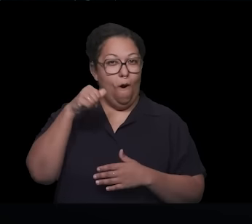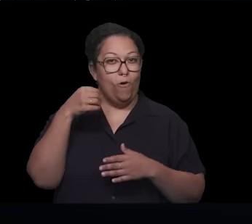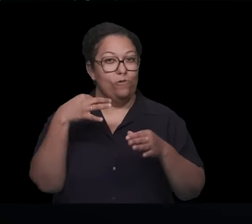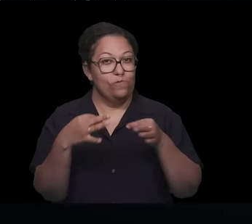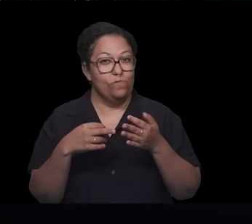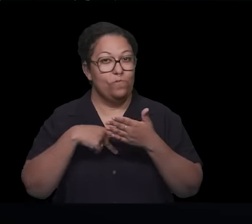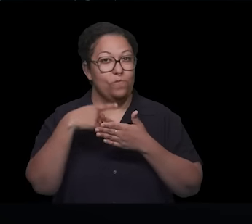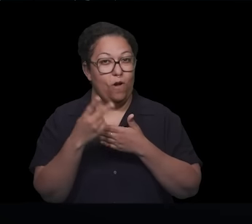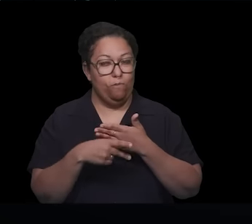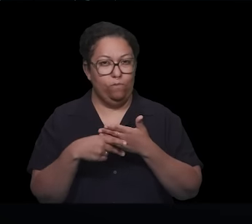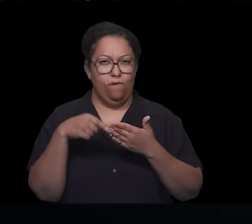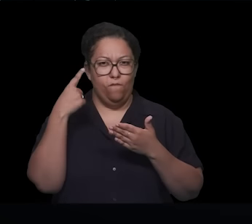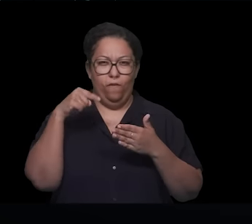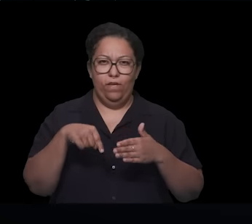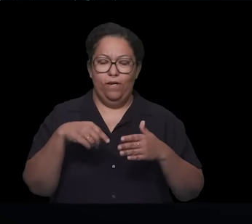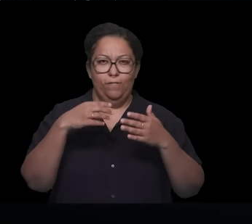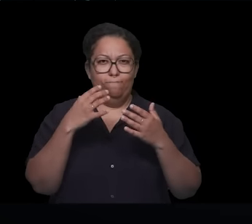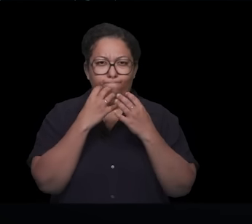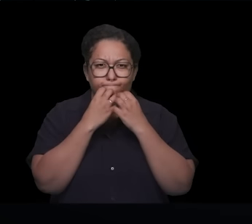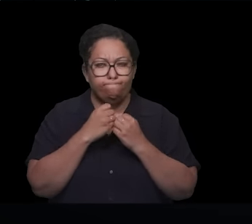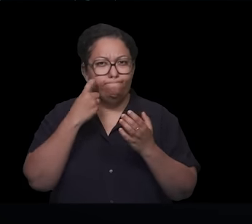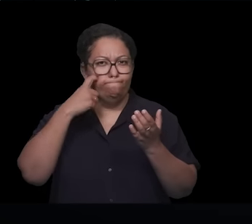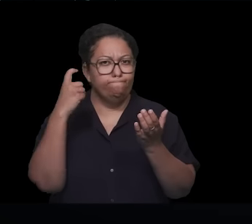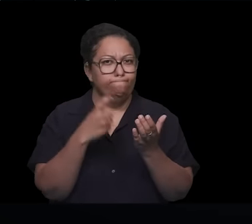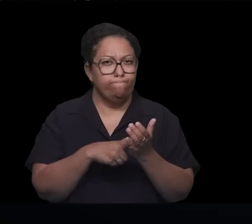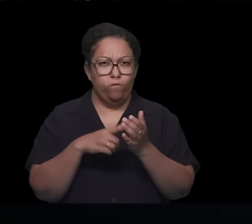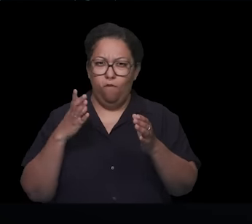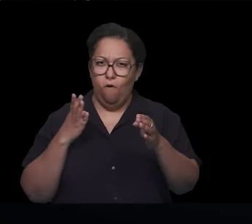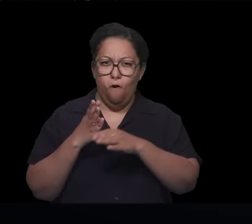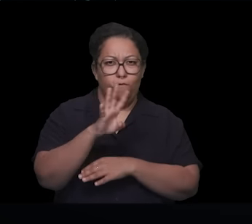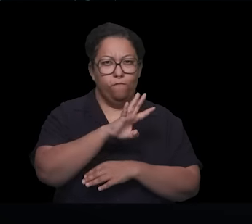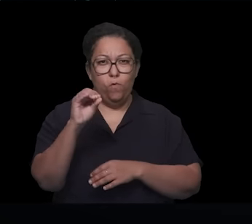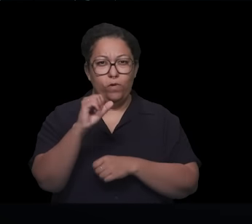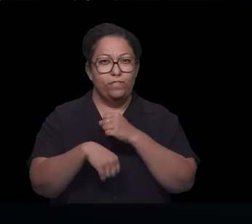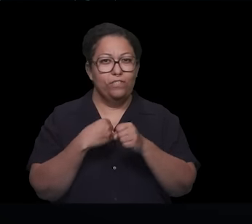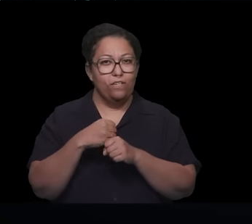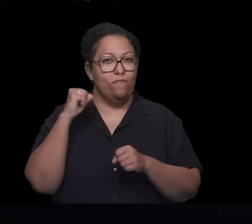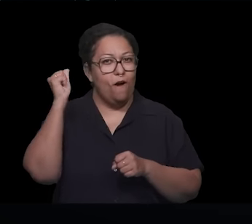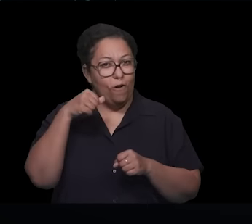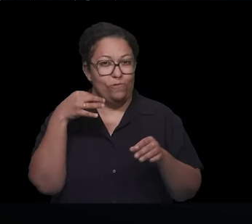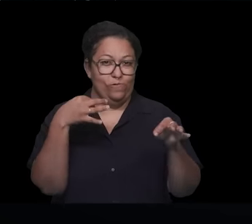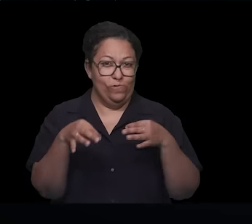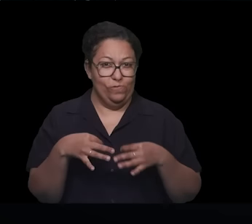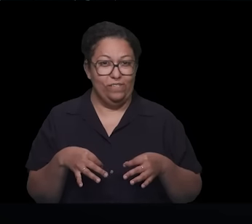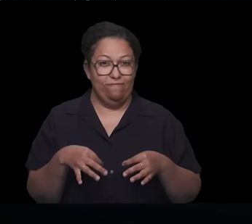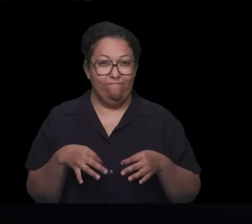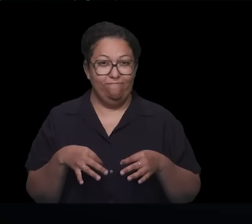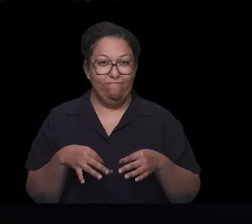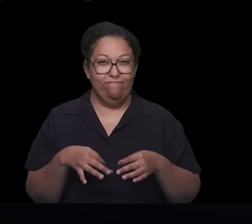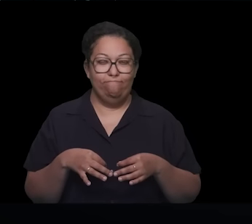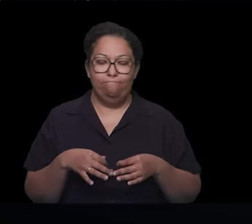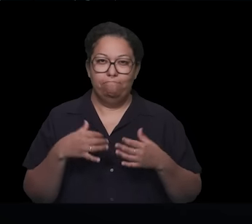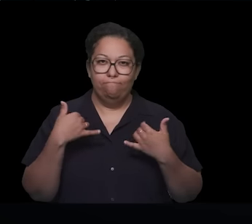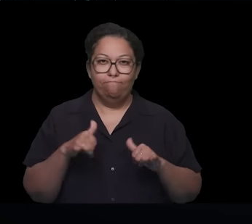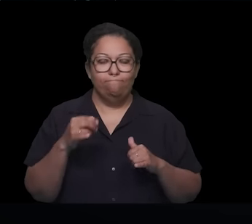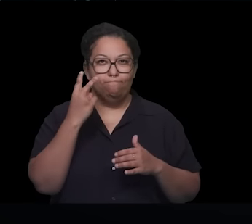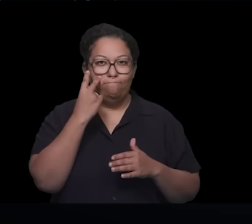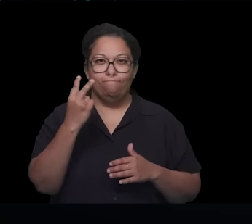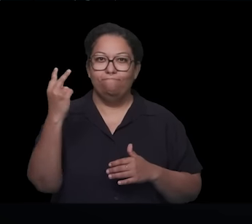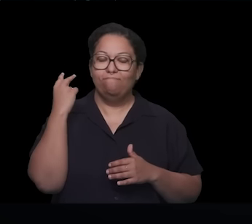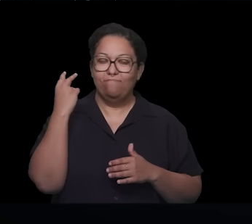Audio Description Project for this treasured acknowledgement of over 40 years of work with audio description.